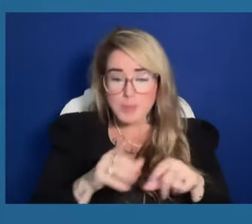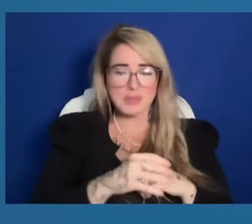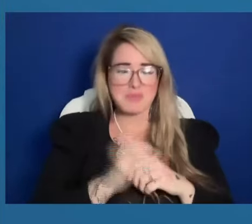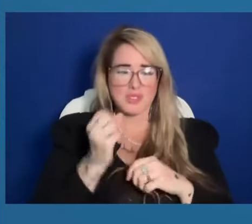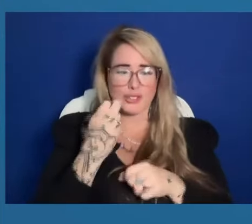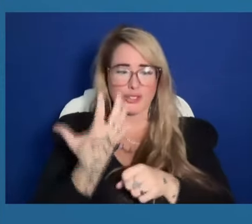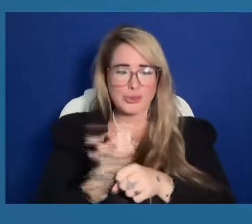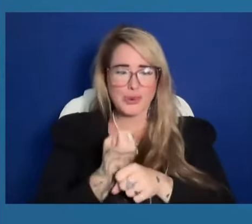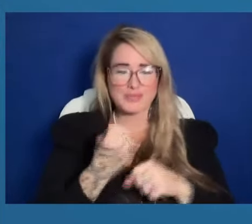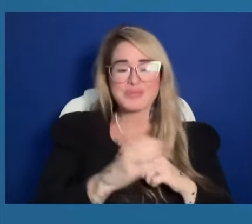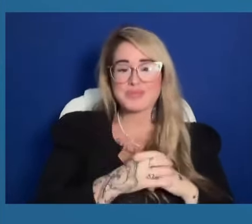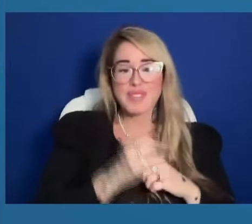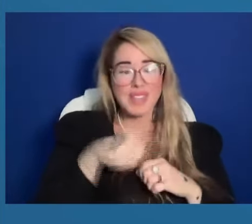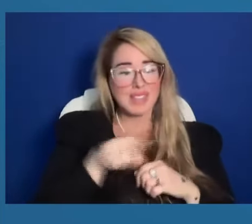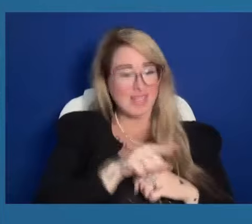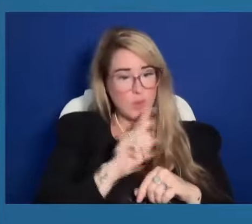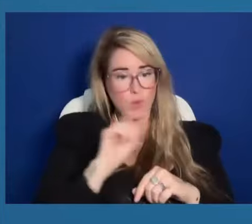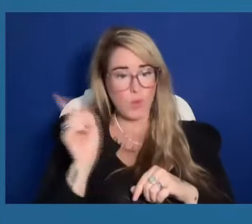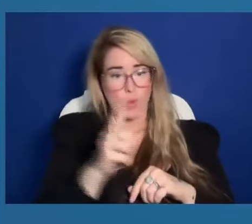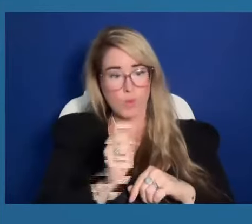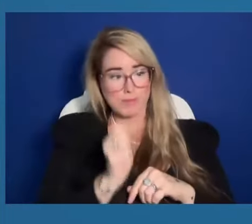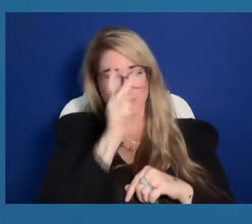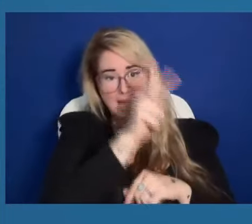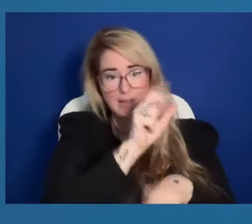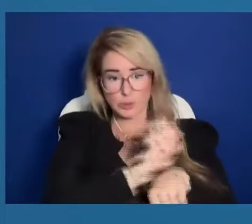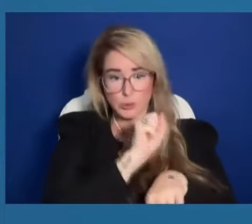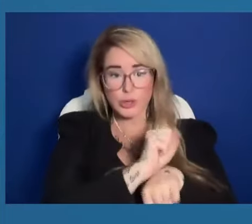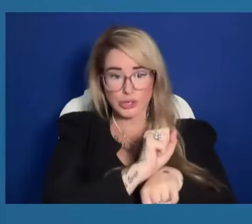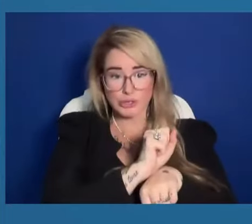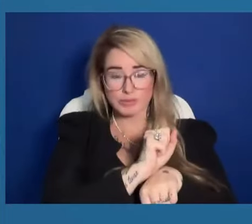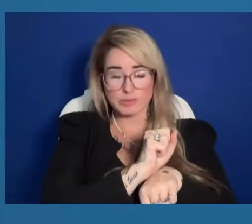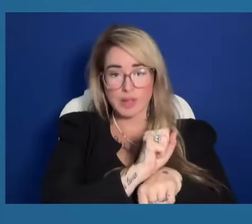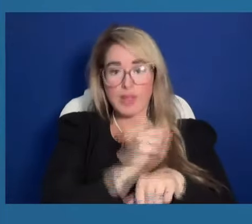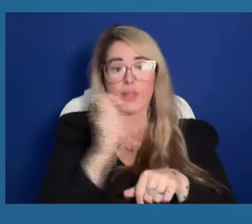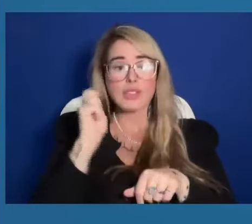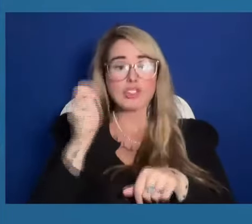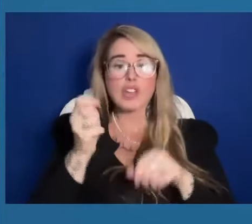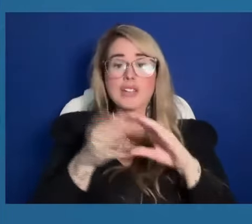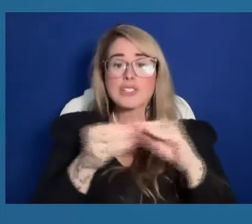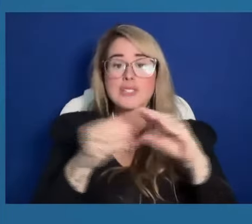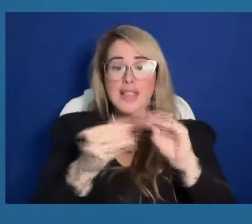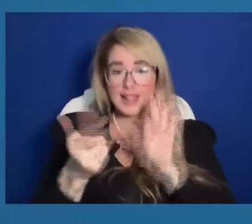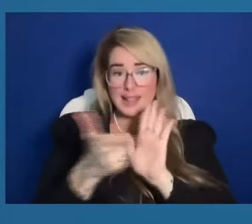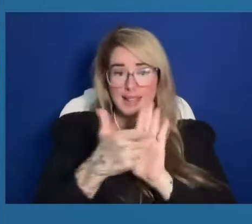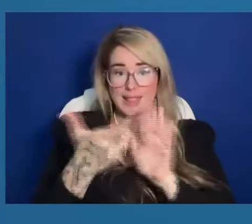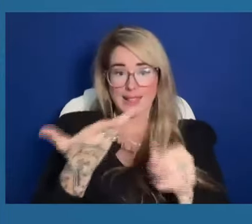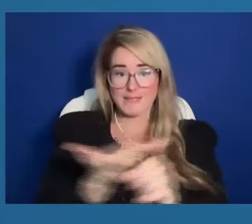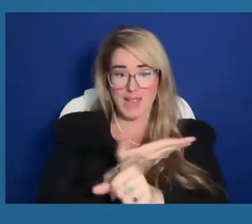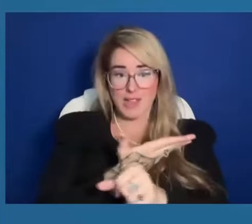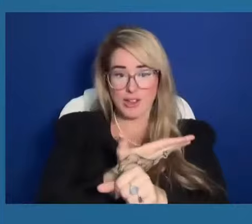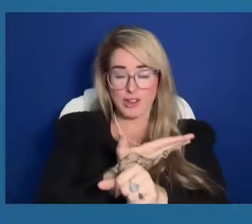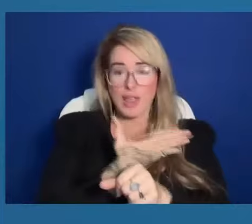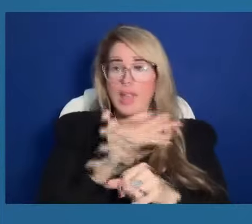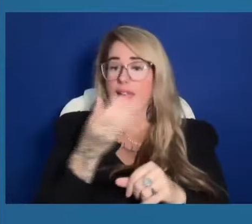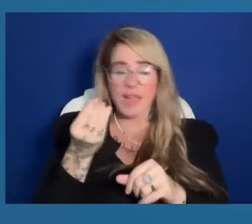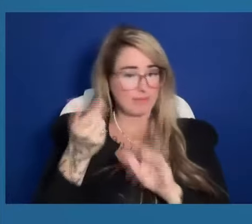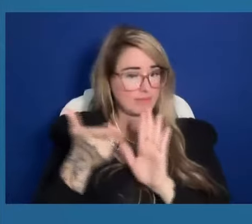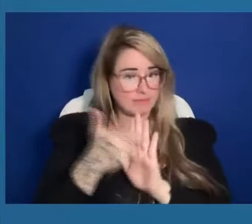won, and they were ordered to be reinstated. A judge ruled they were illegally fired and prohibited